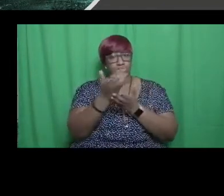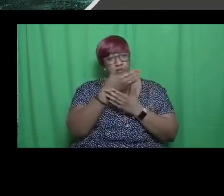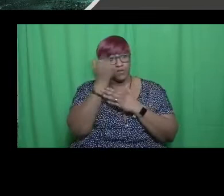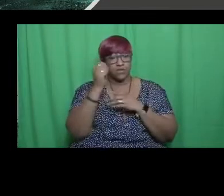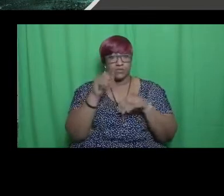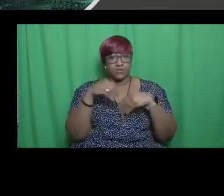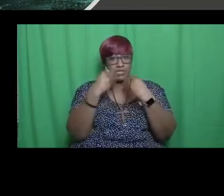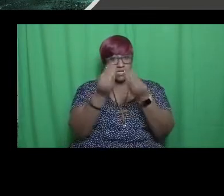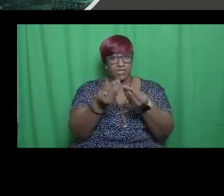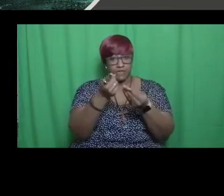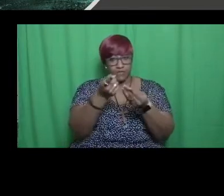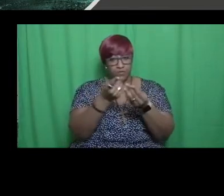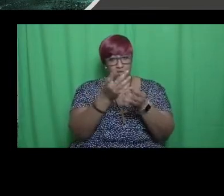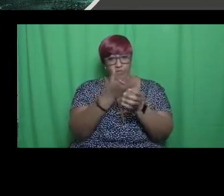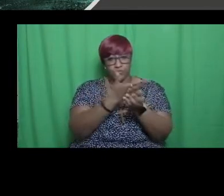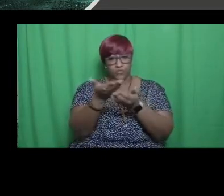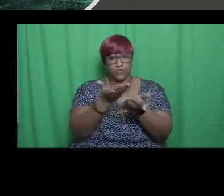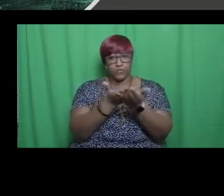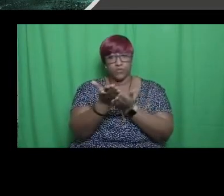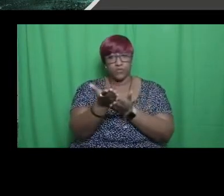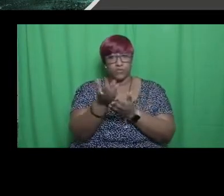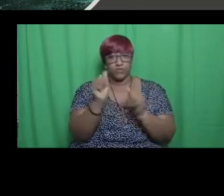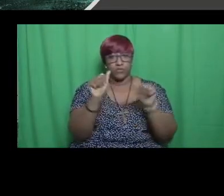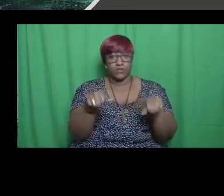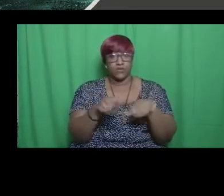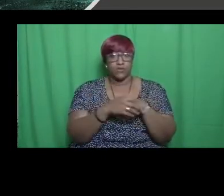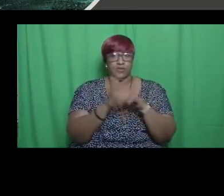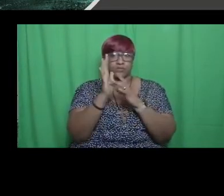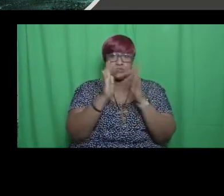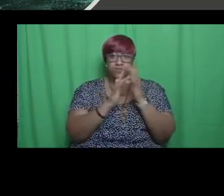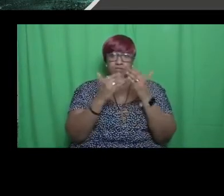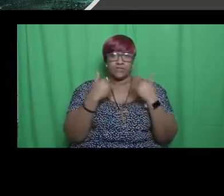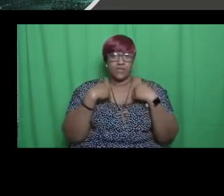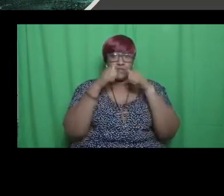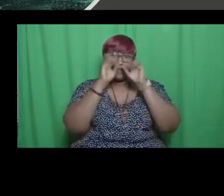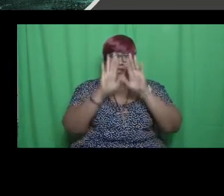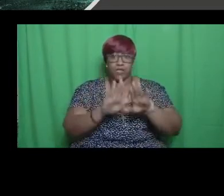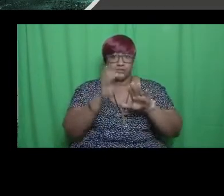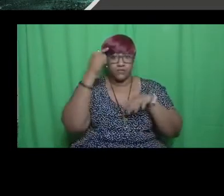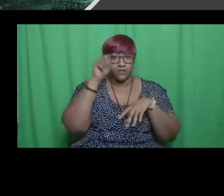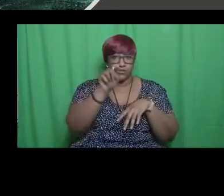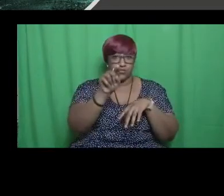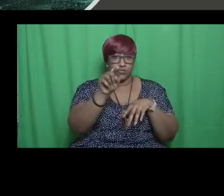can get you through it because I've got blessings for you.